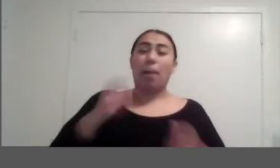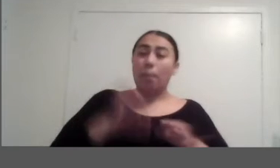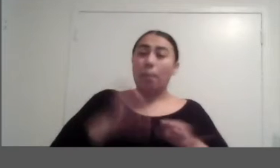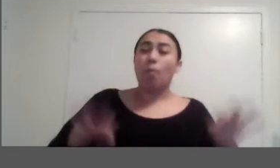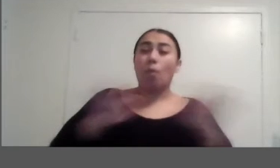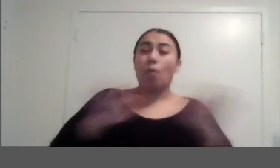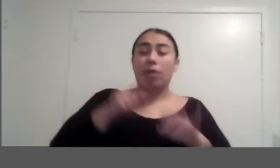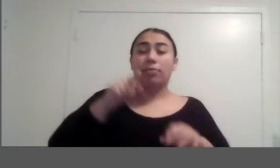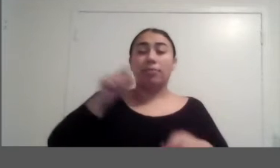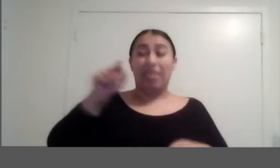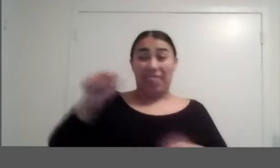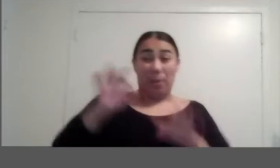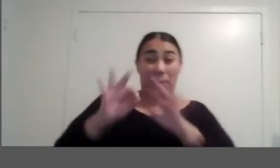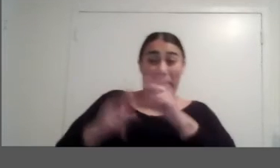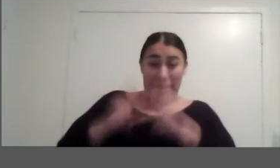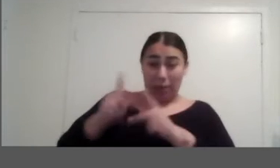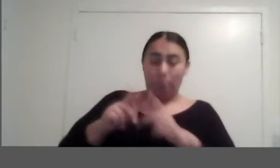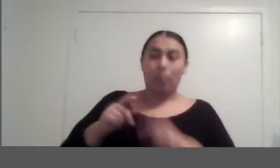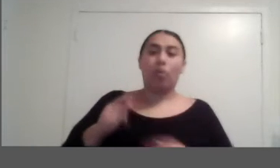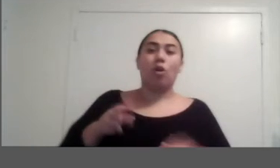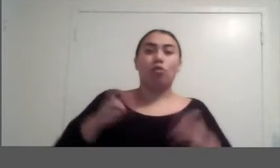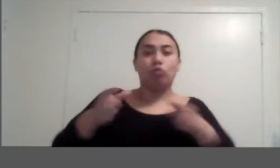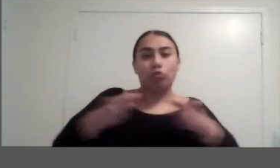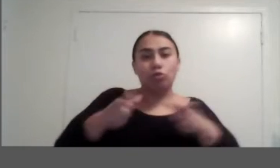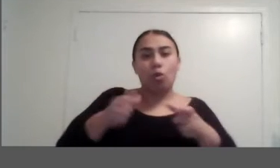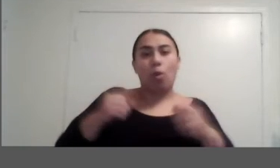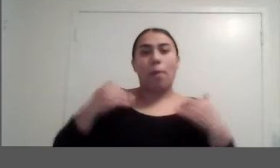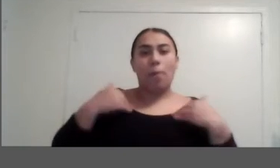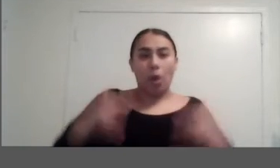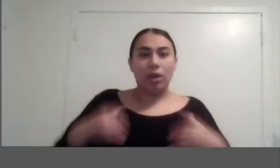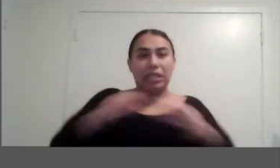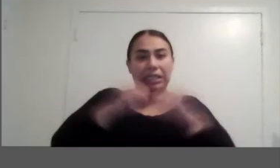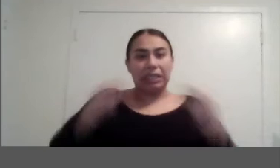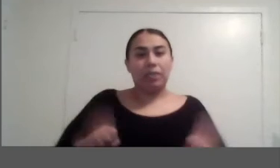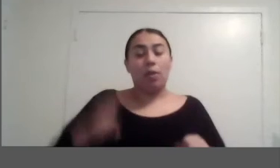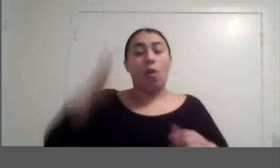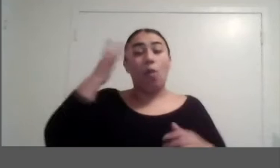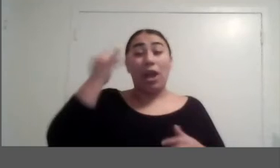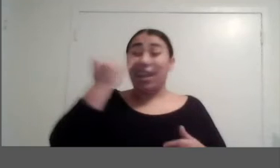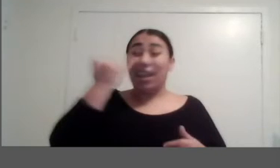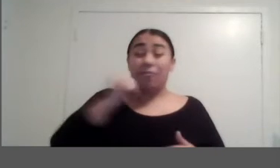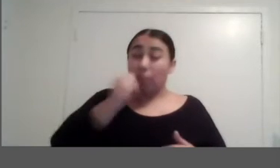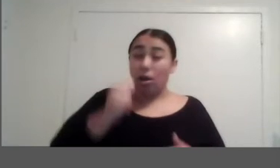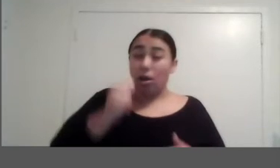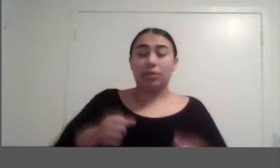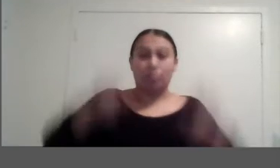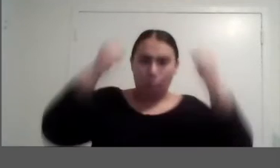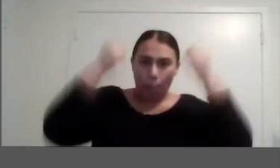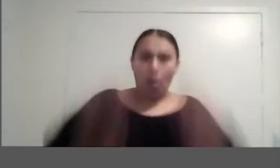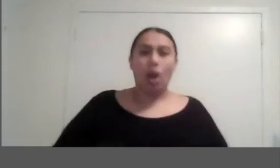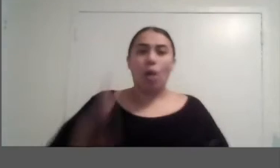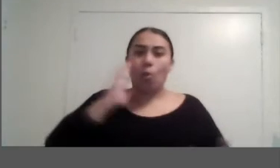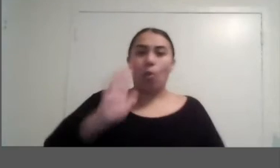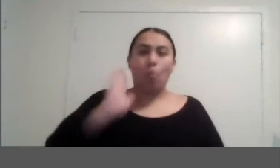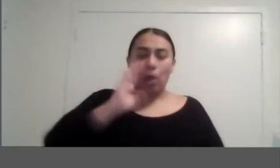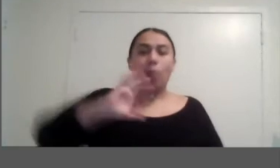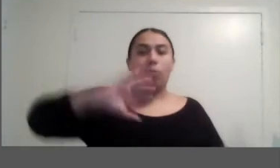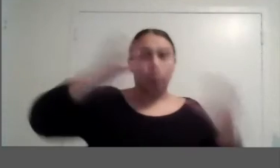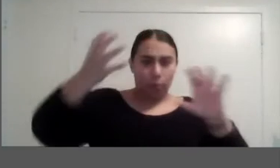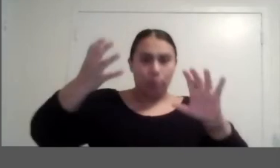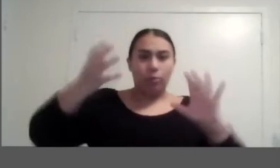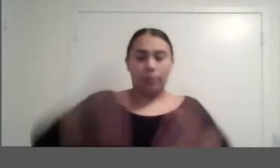Our enteric system contains CB1 and CB2 receptors throughout, and it is said to play a role in acquiring